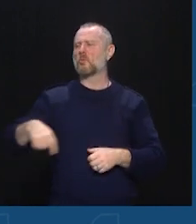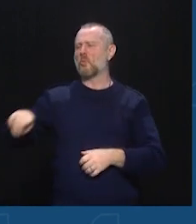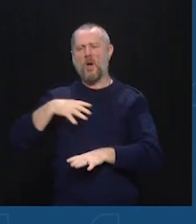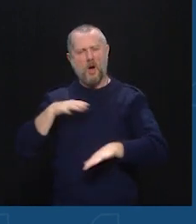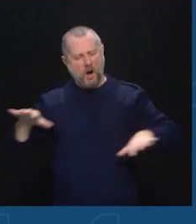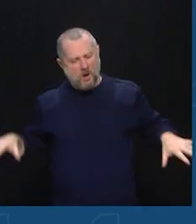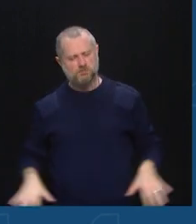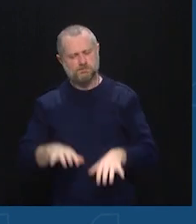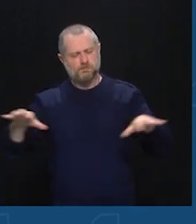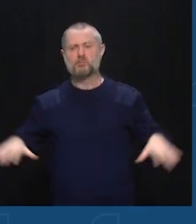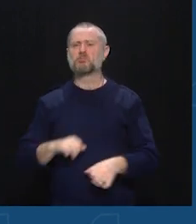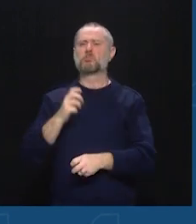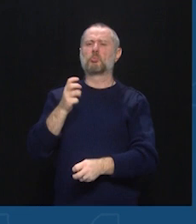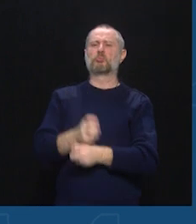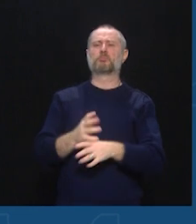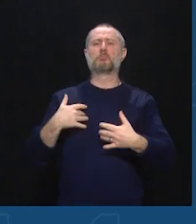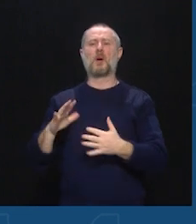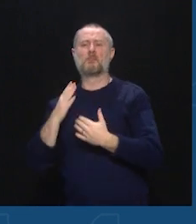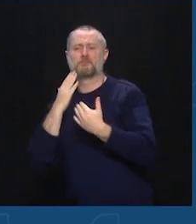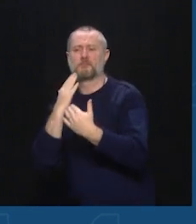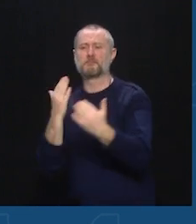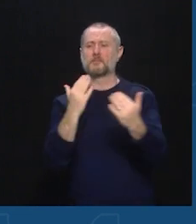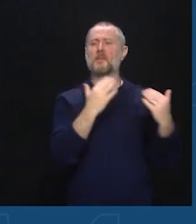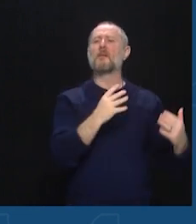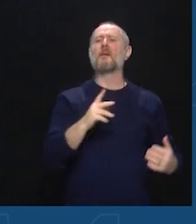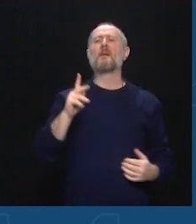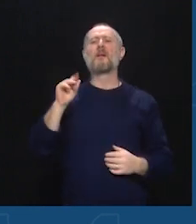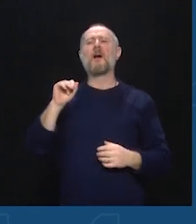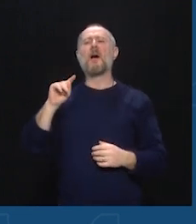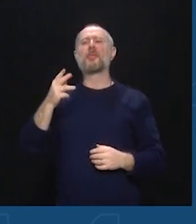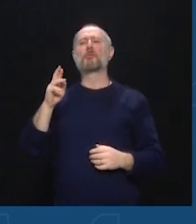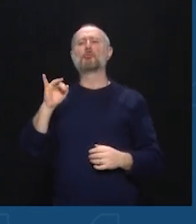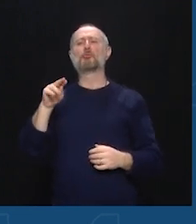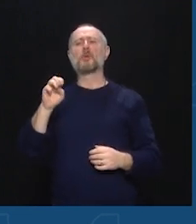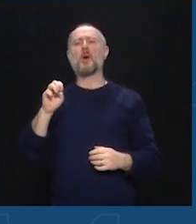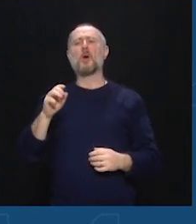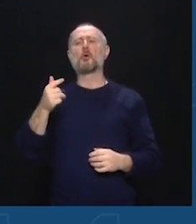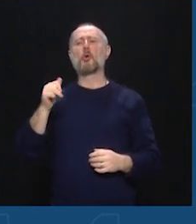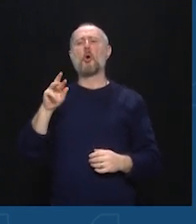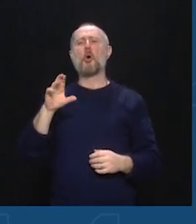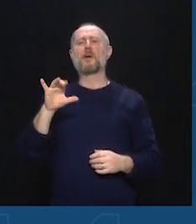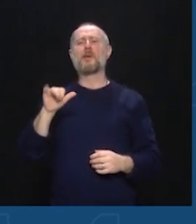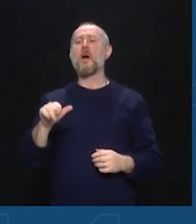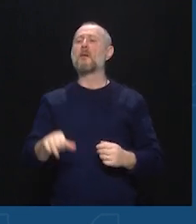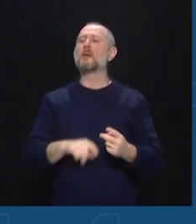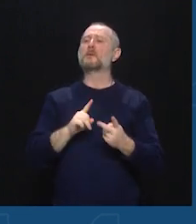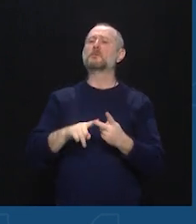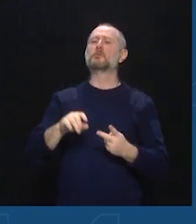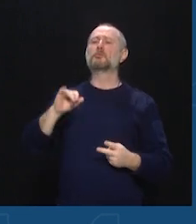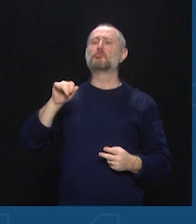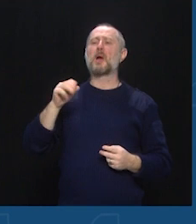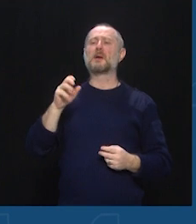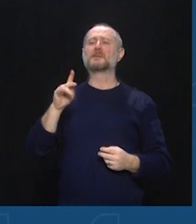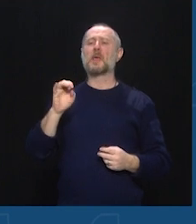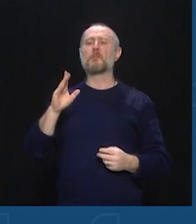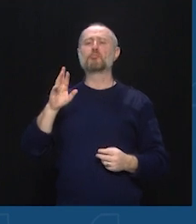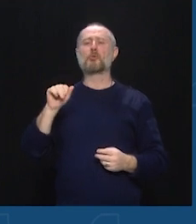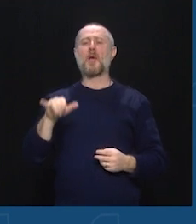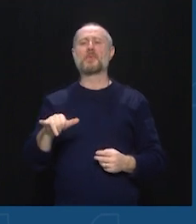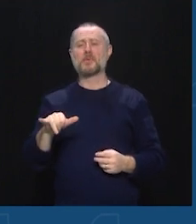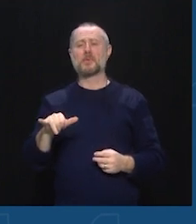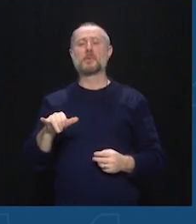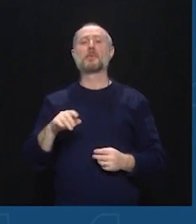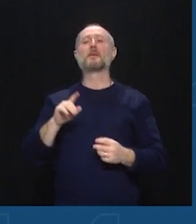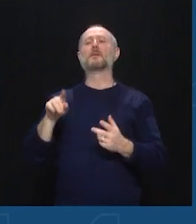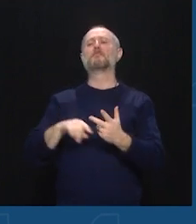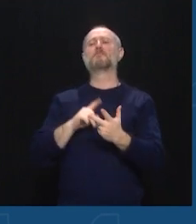Catherine Garcia, the Director of State Operations, Jackie Bray, the Commissioner, Division of Homeland Security and Emergency Services, Marie-Therese